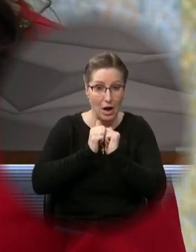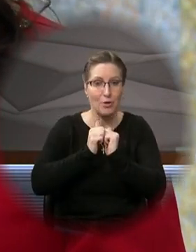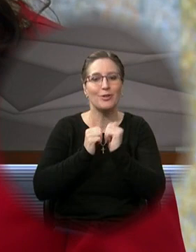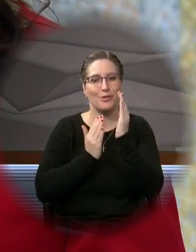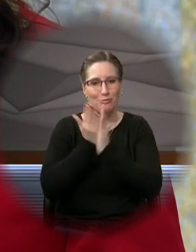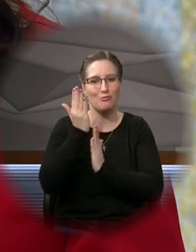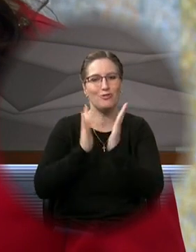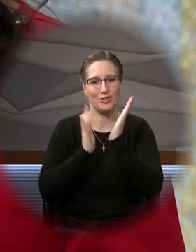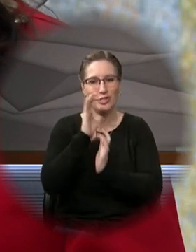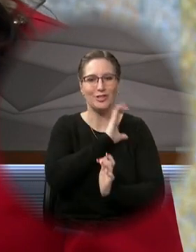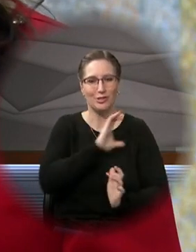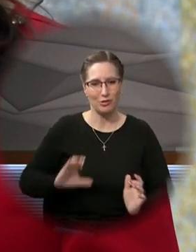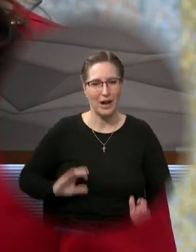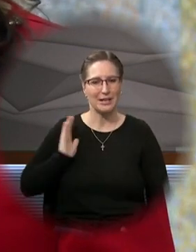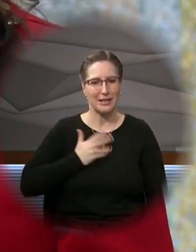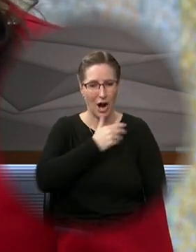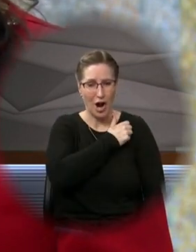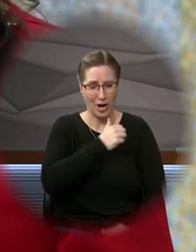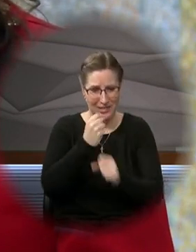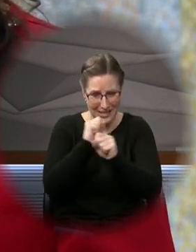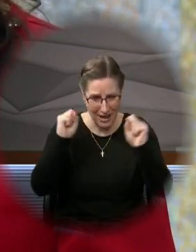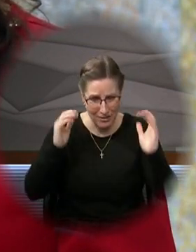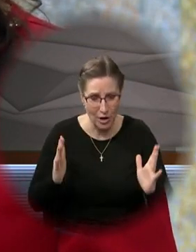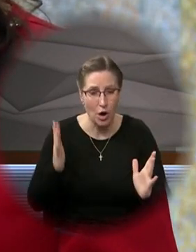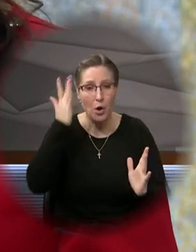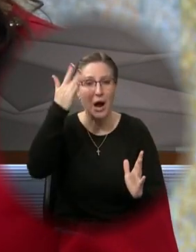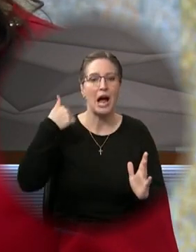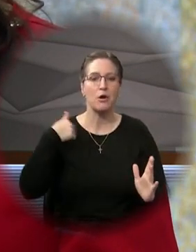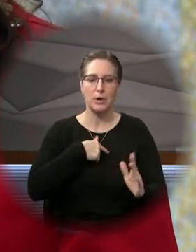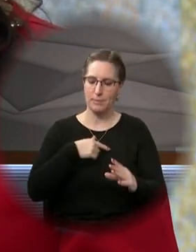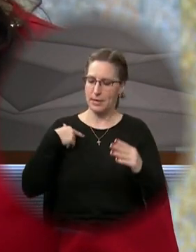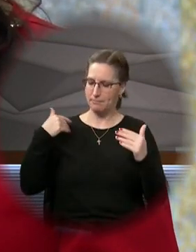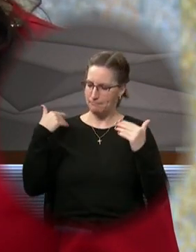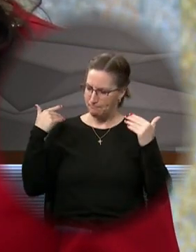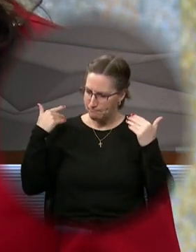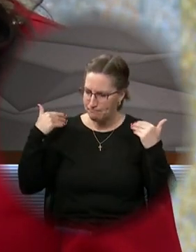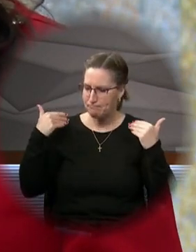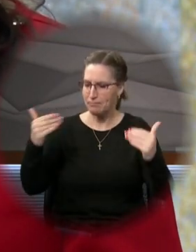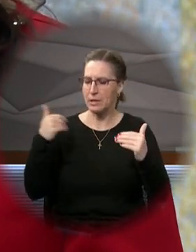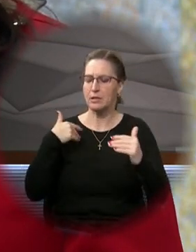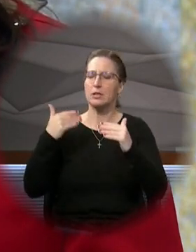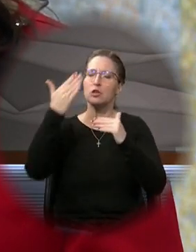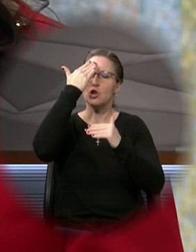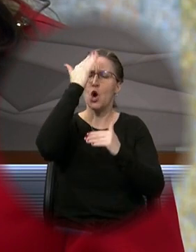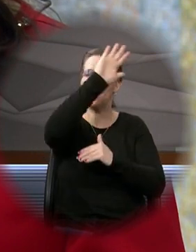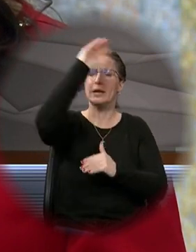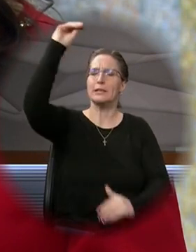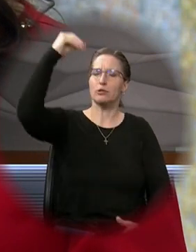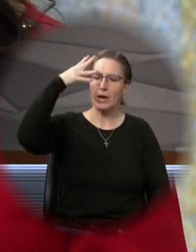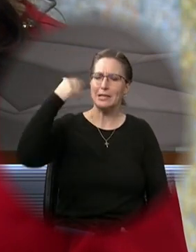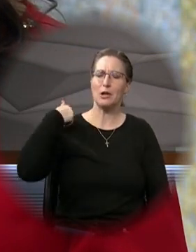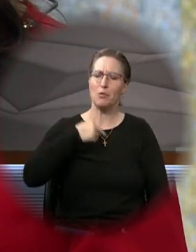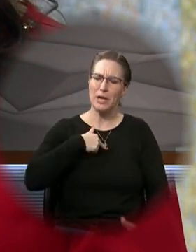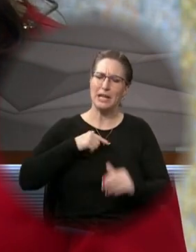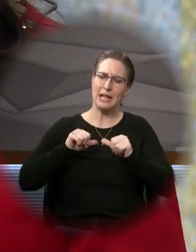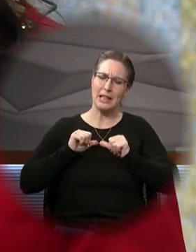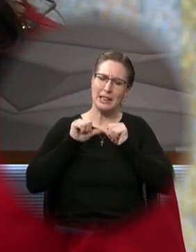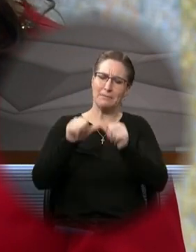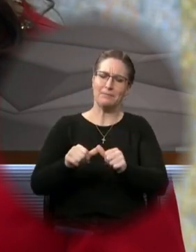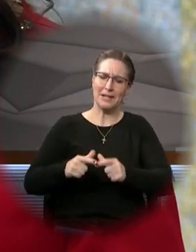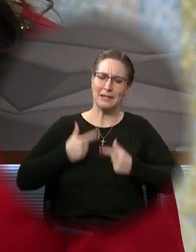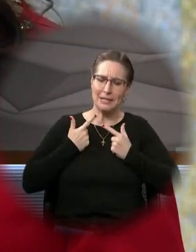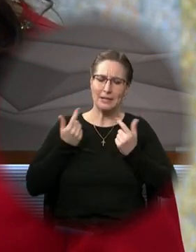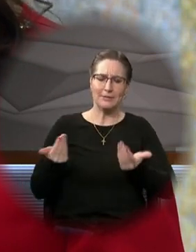our Savior, so that we might be justified by his grace and become heirs in hope of